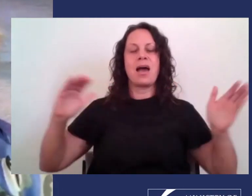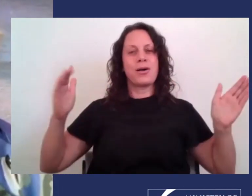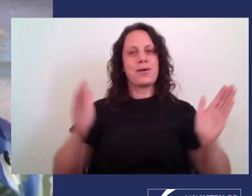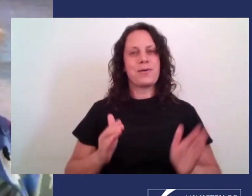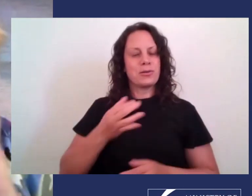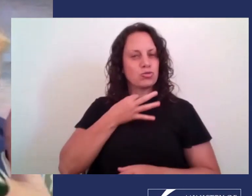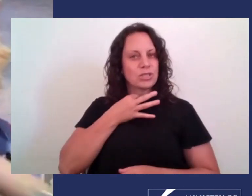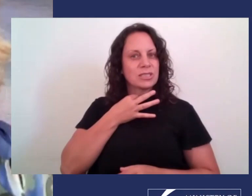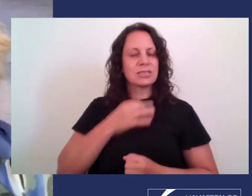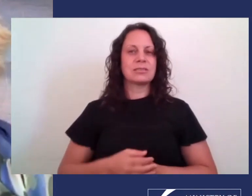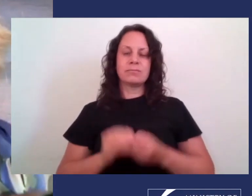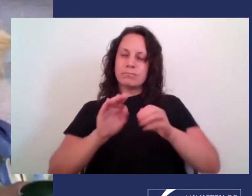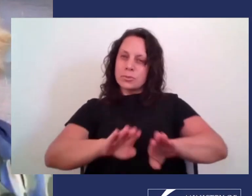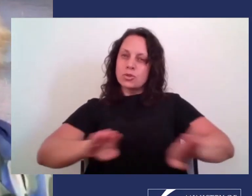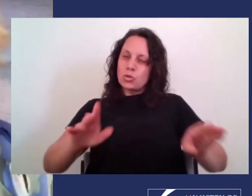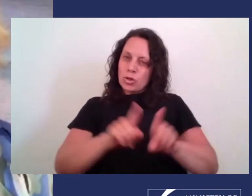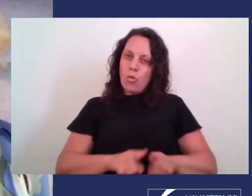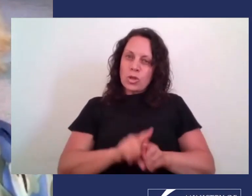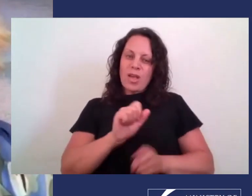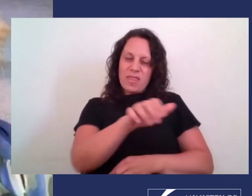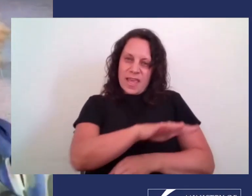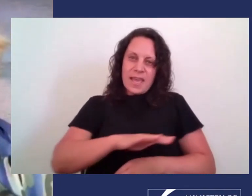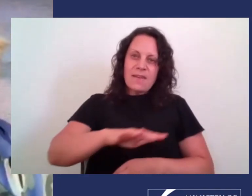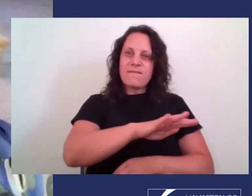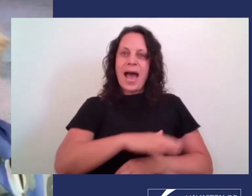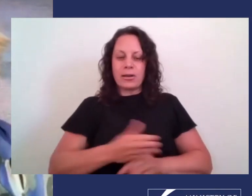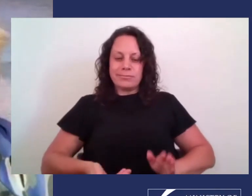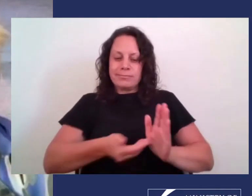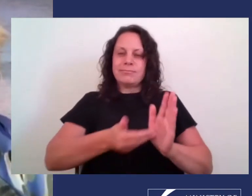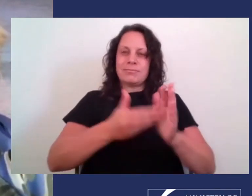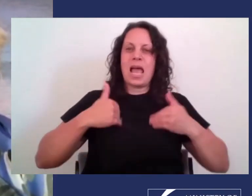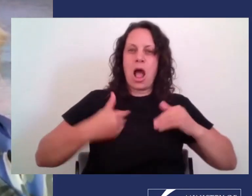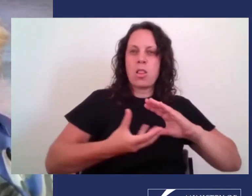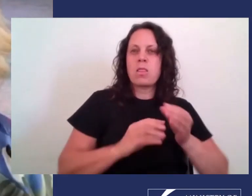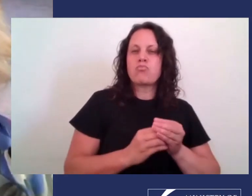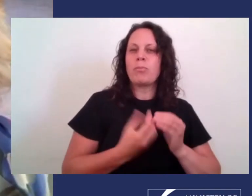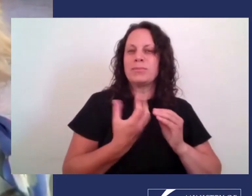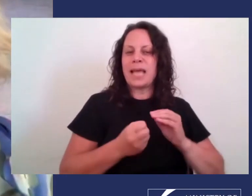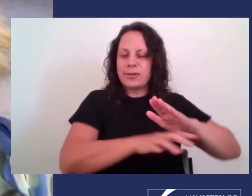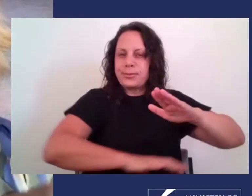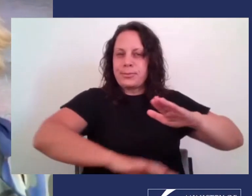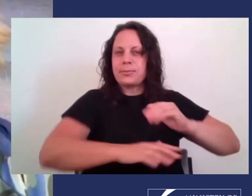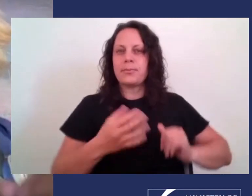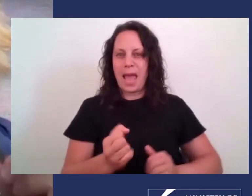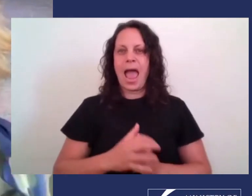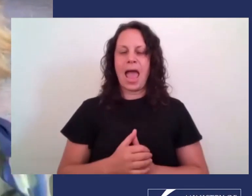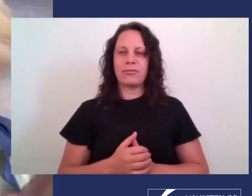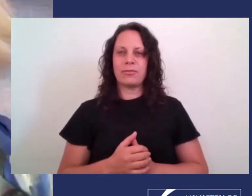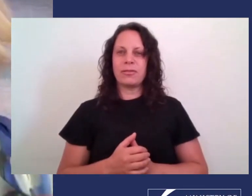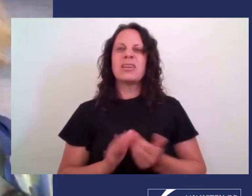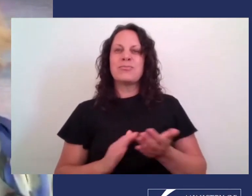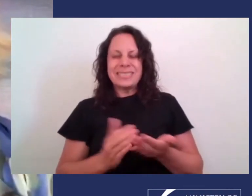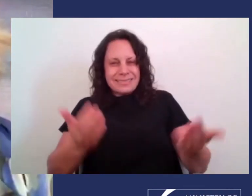live in households where there are relations that have many existing health issues. So let's reduce the possibility of